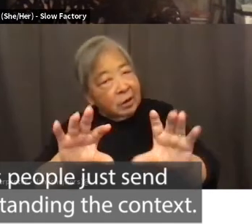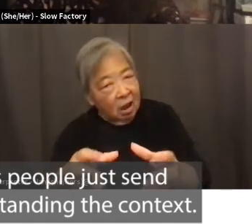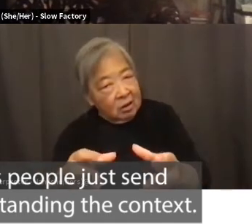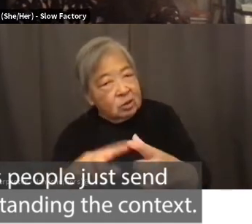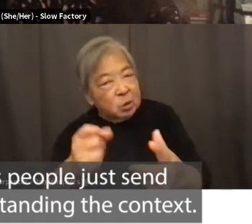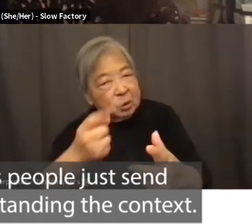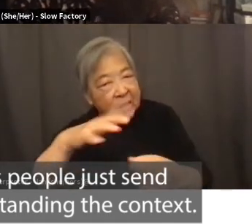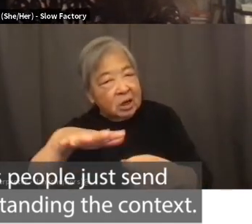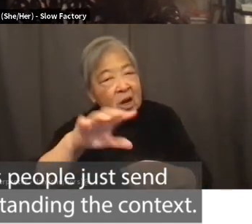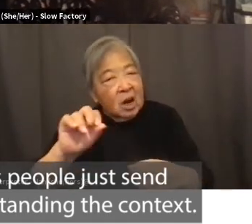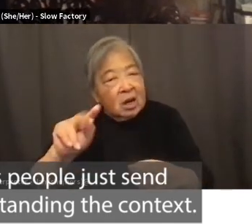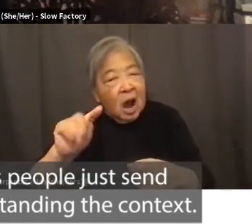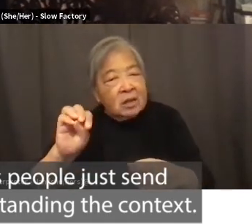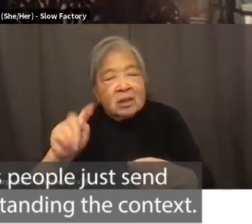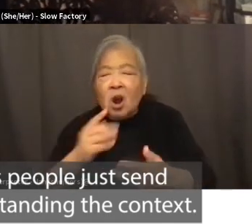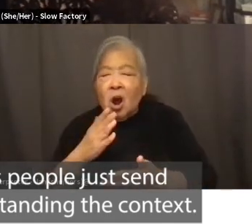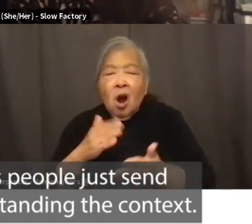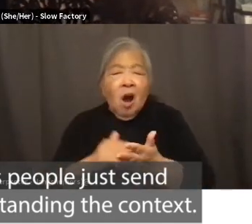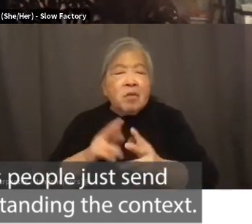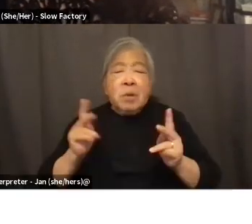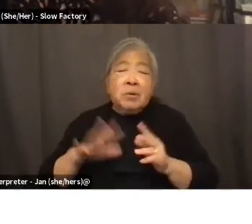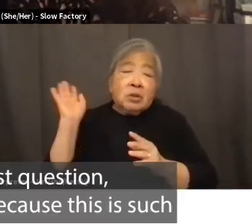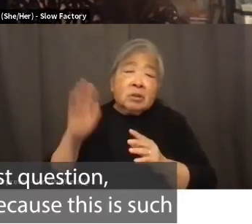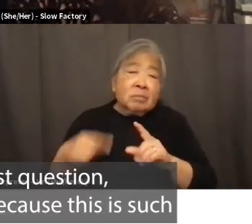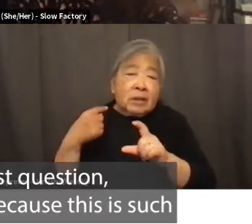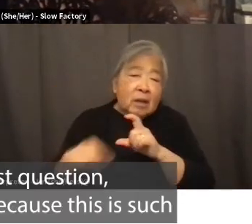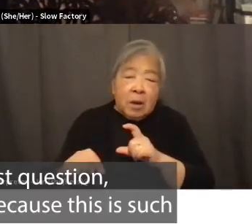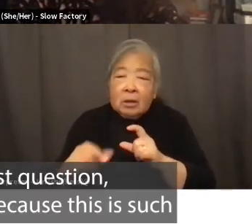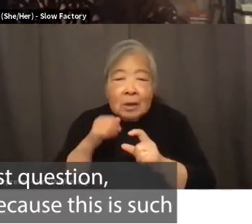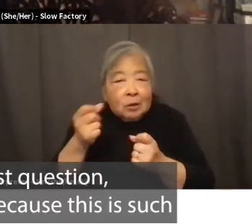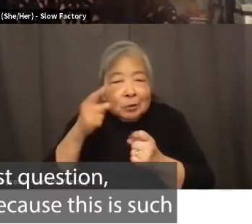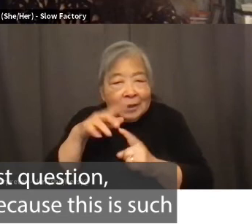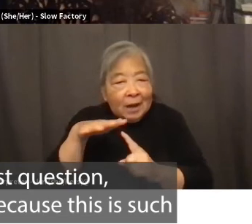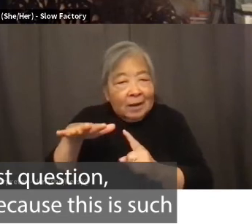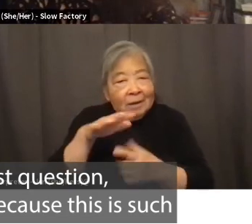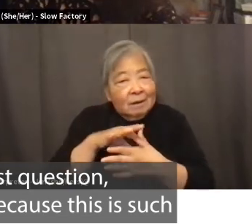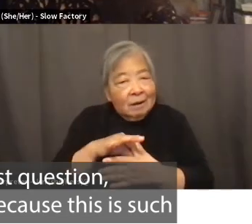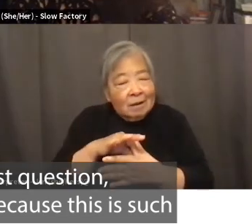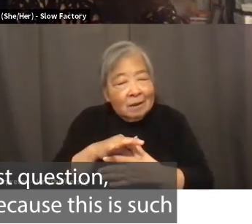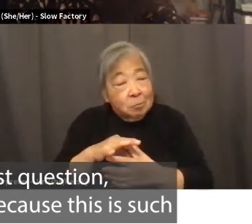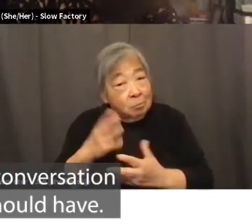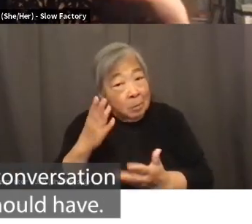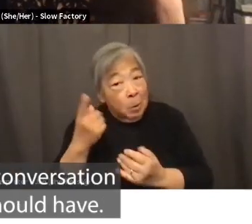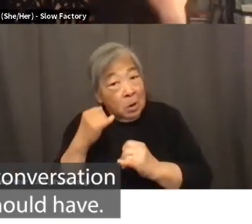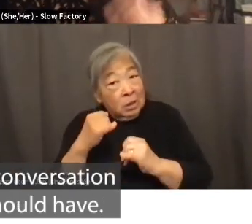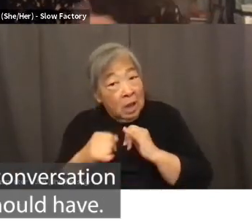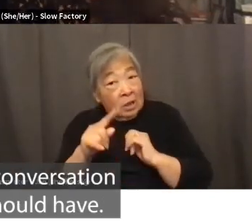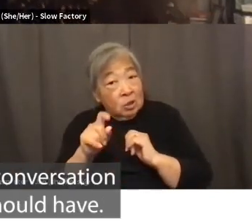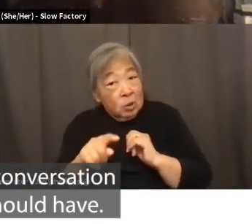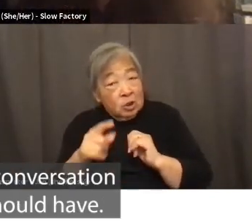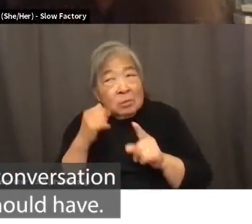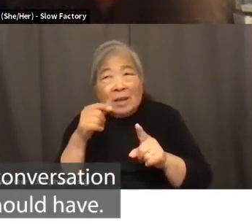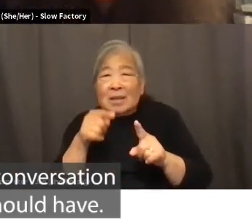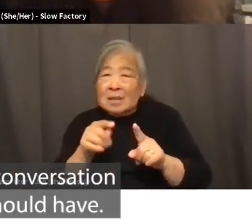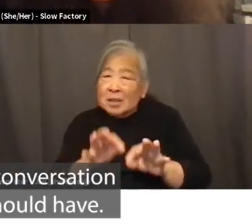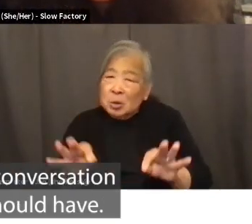oftentimes people just send emails without understanding the context. Maybe one last question, if you don't mind, because this is such an important